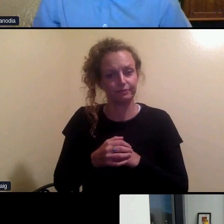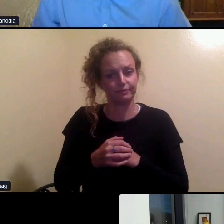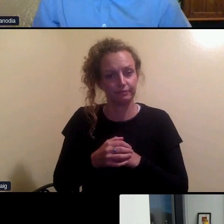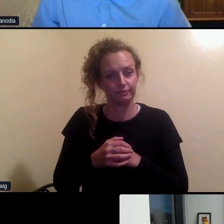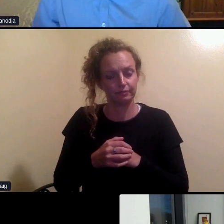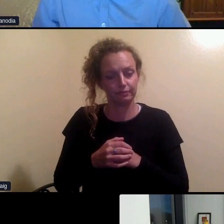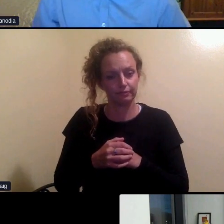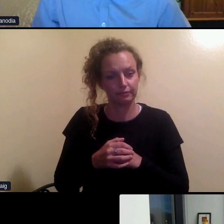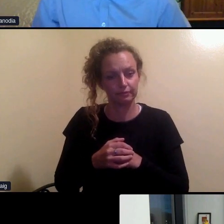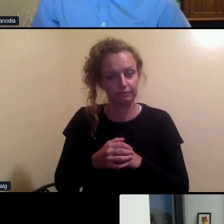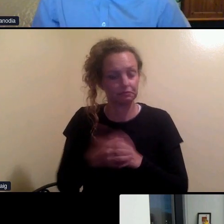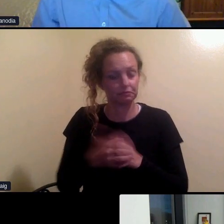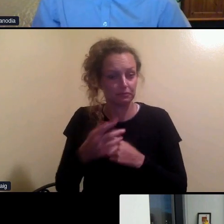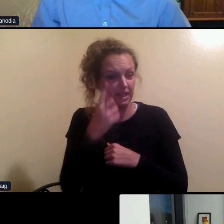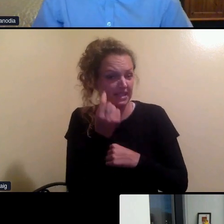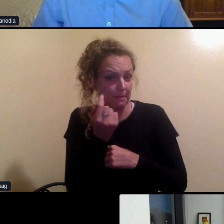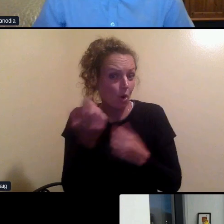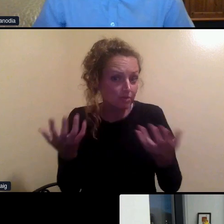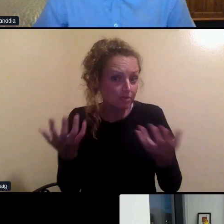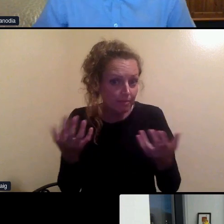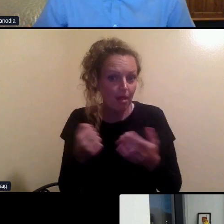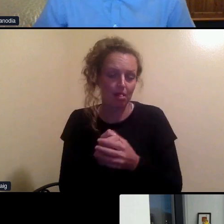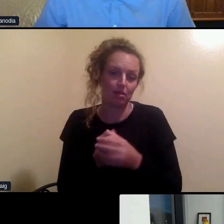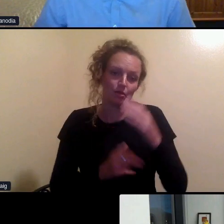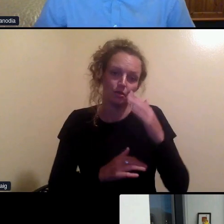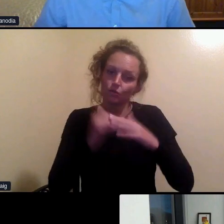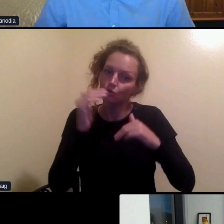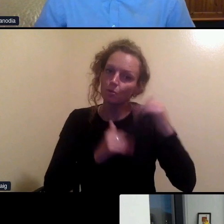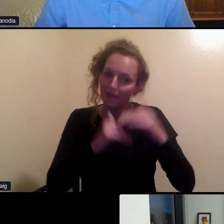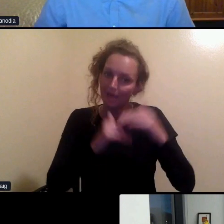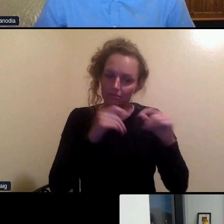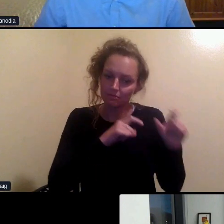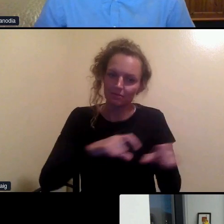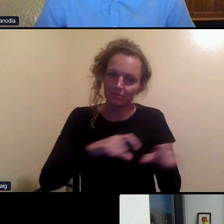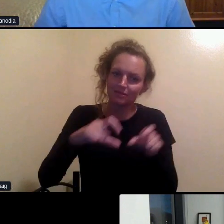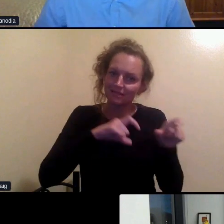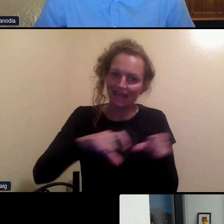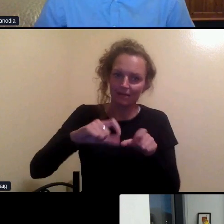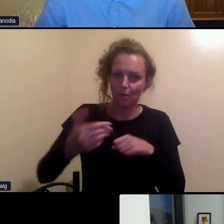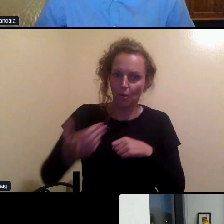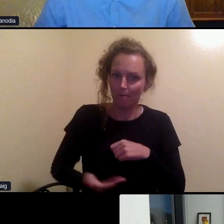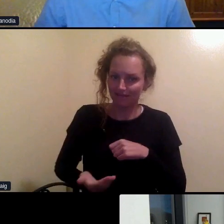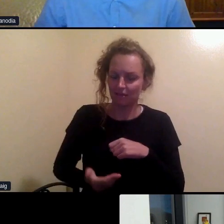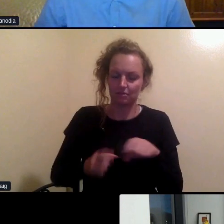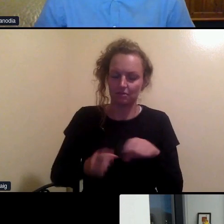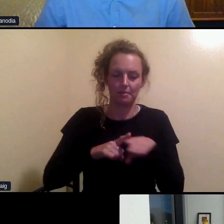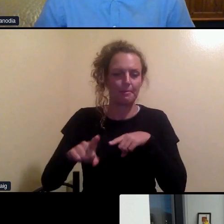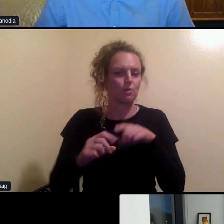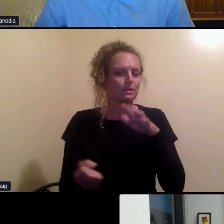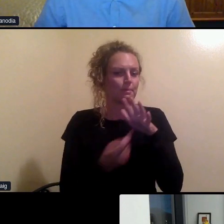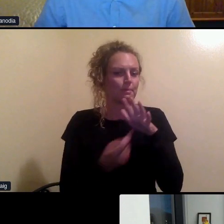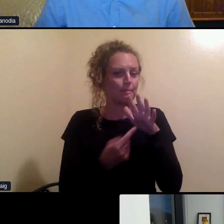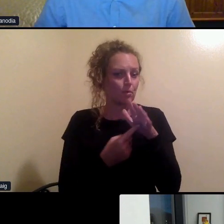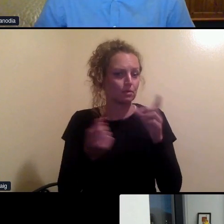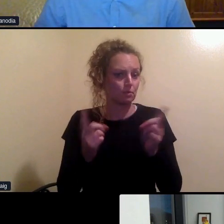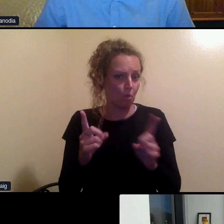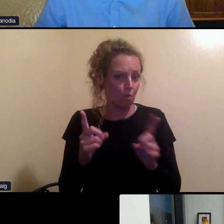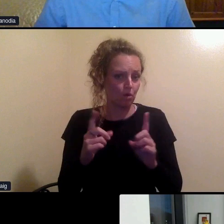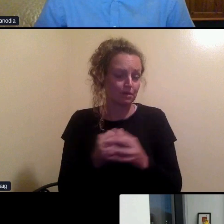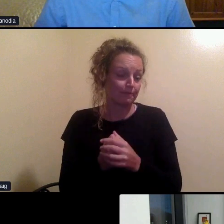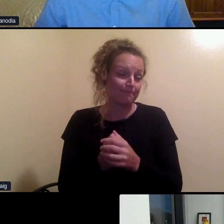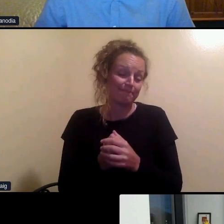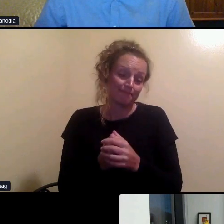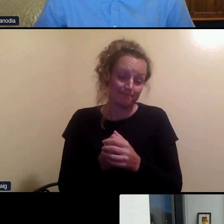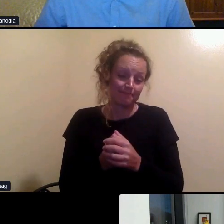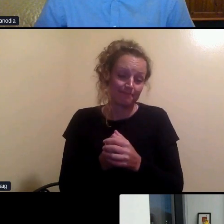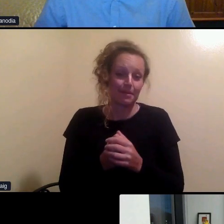even possible? And I think that the most important thing is about being able to fail very fast and very cheap and show some kind of